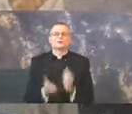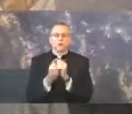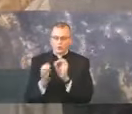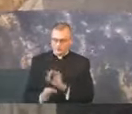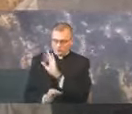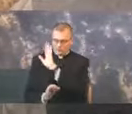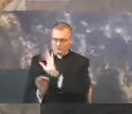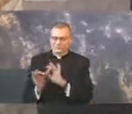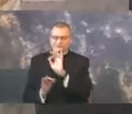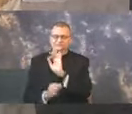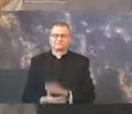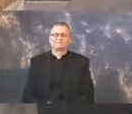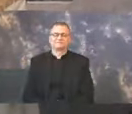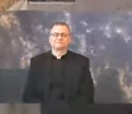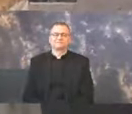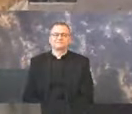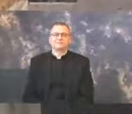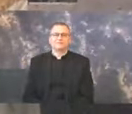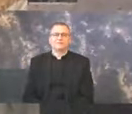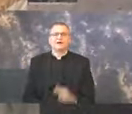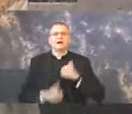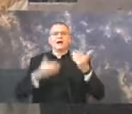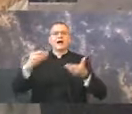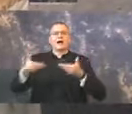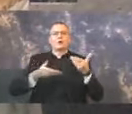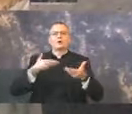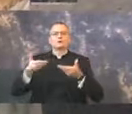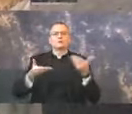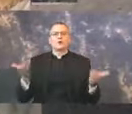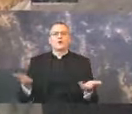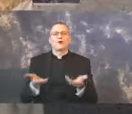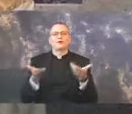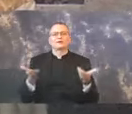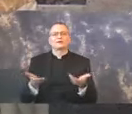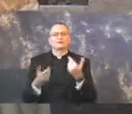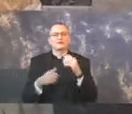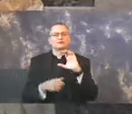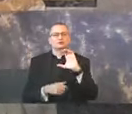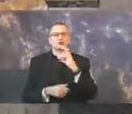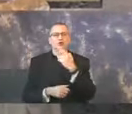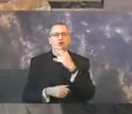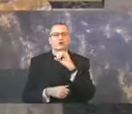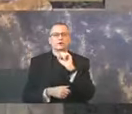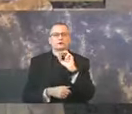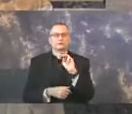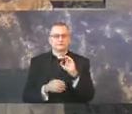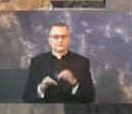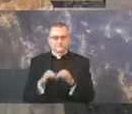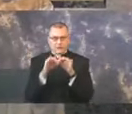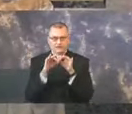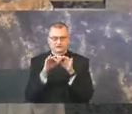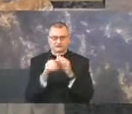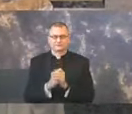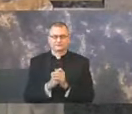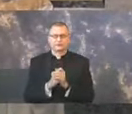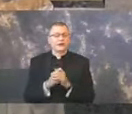spirit. I welcome you all to this Chrism Mass, celebrated